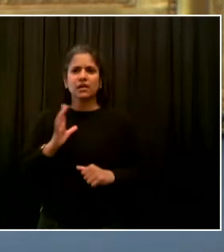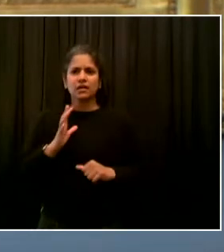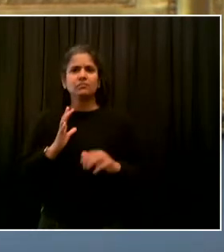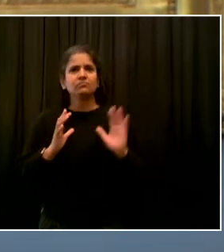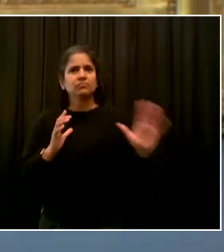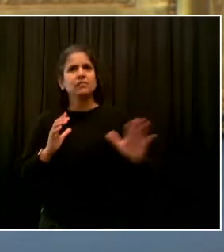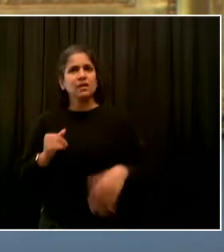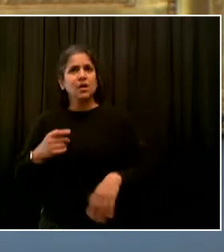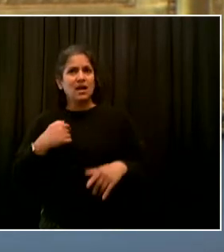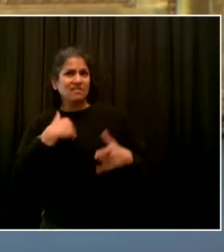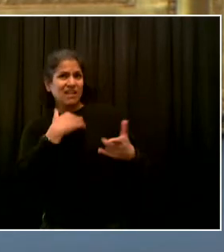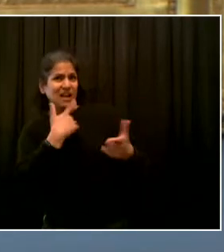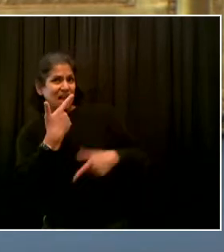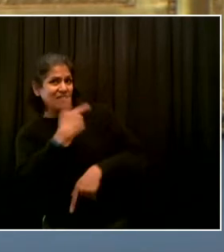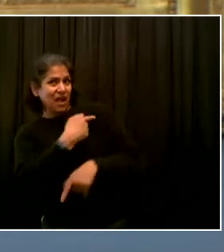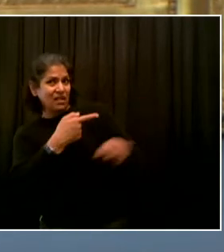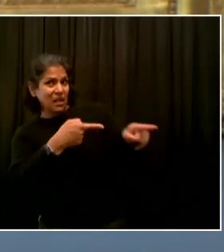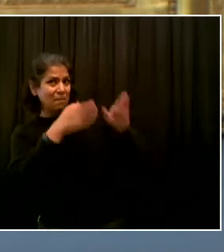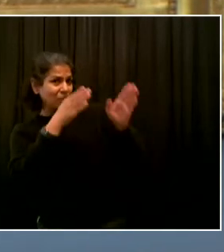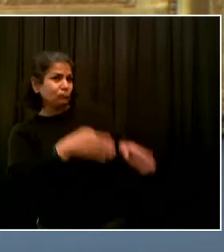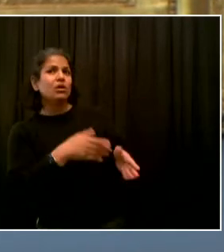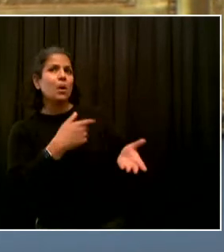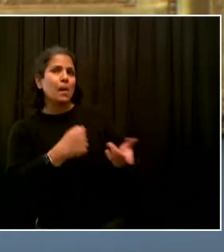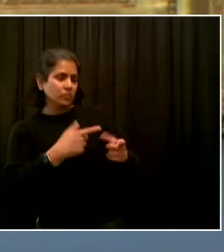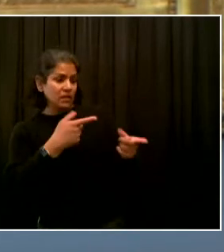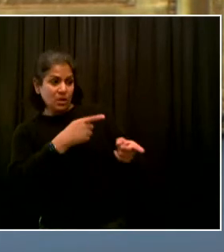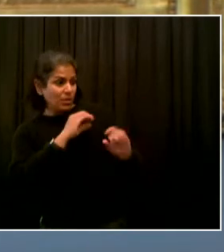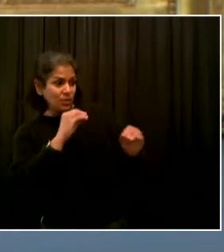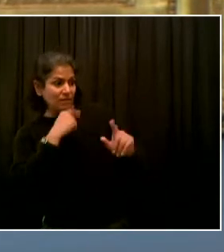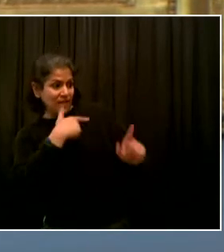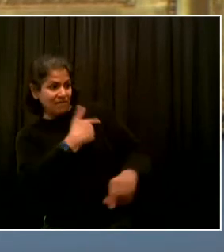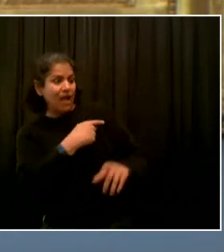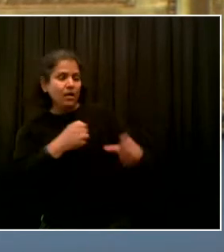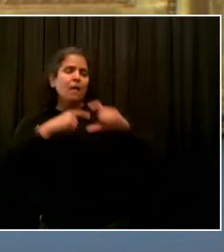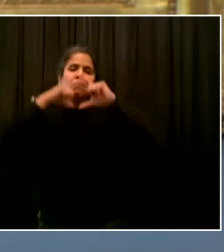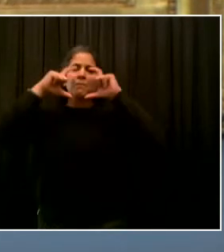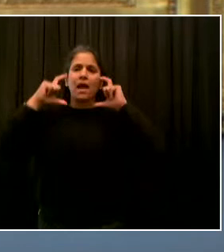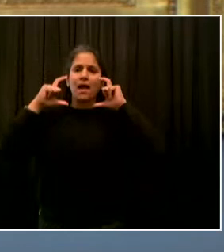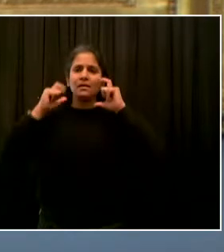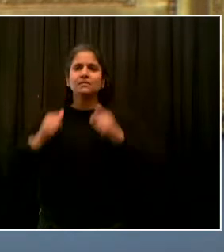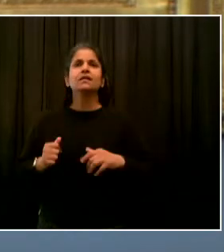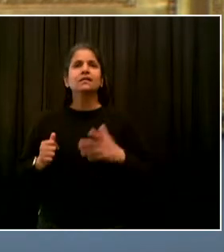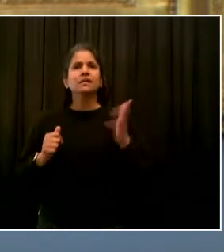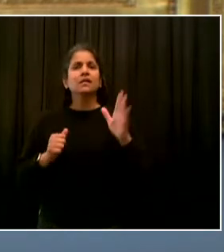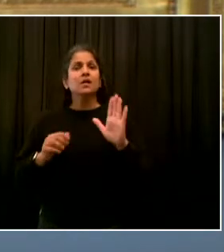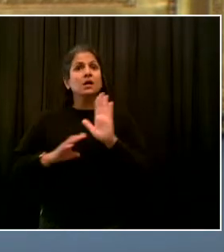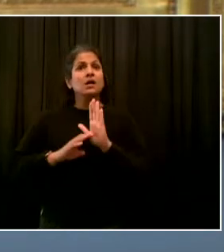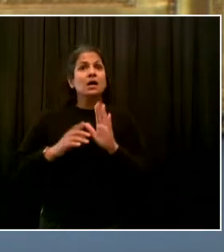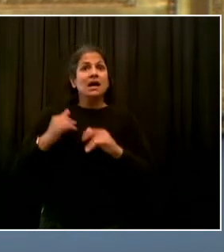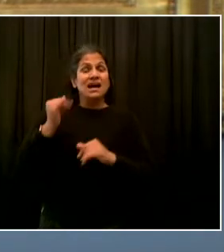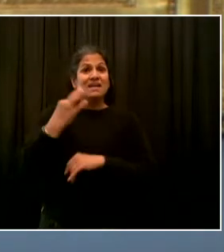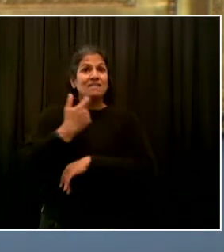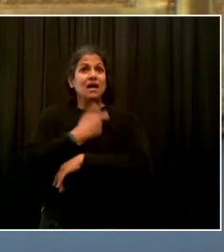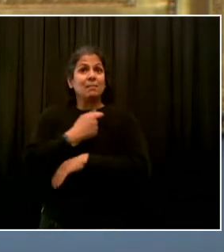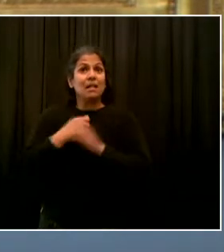vaccination status of people who are in the room, wear your mask. We're seeing a slight uptick, and we want to be